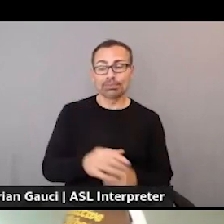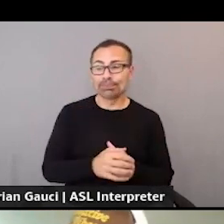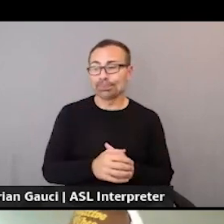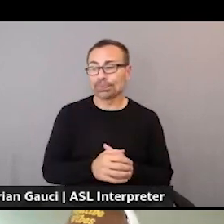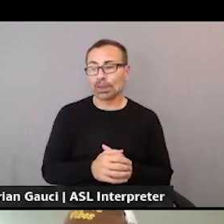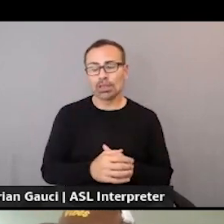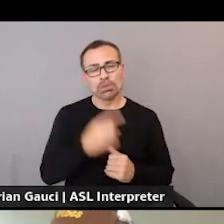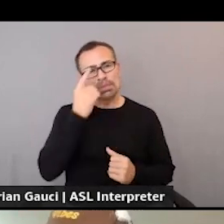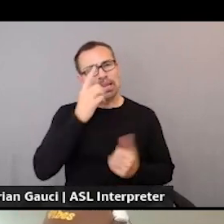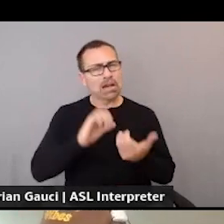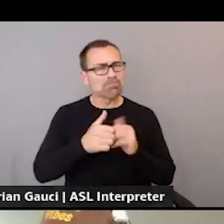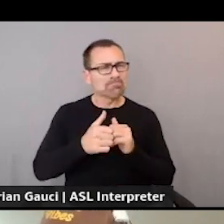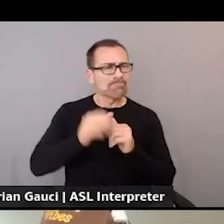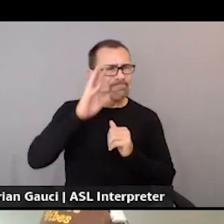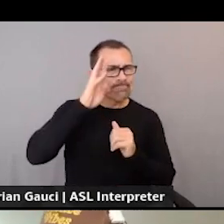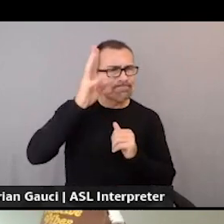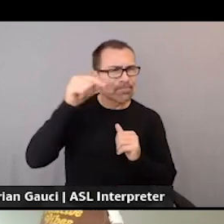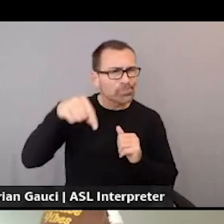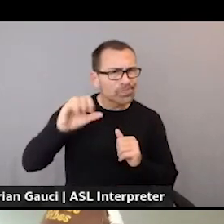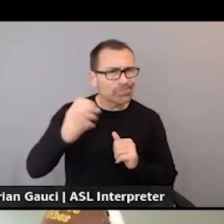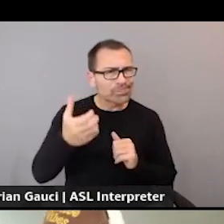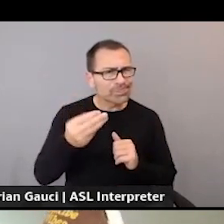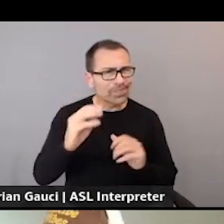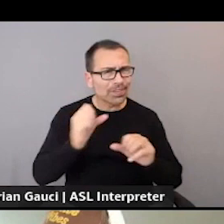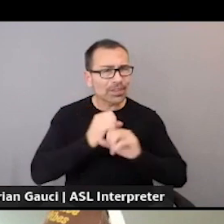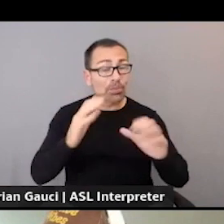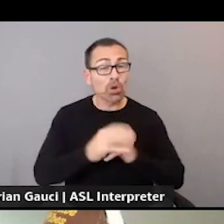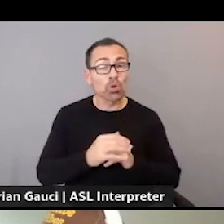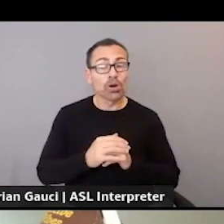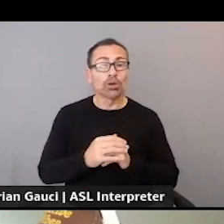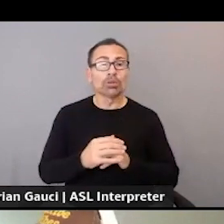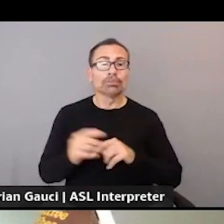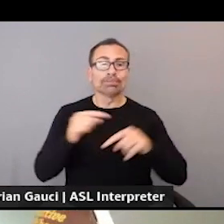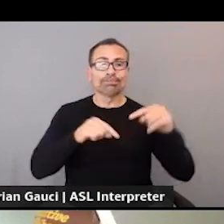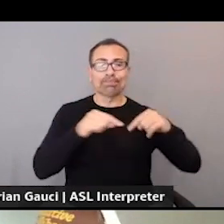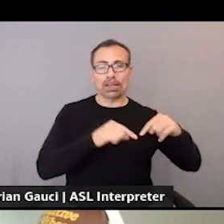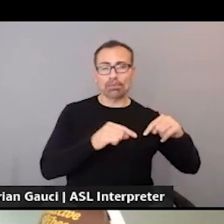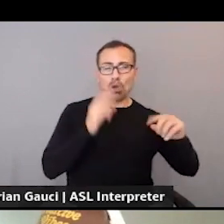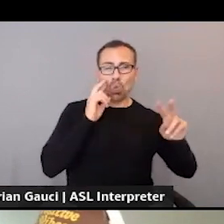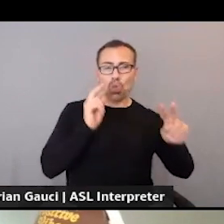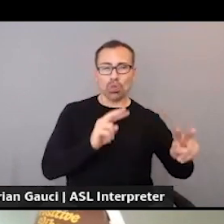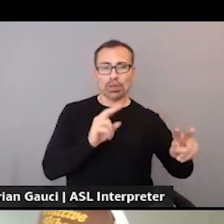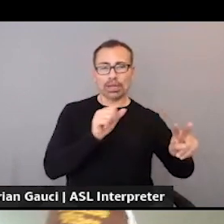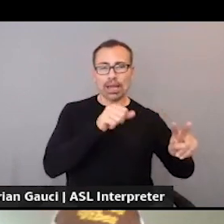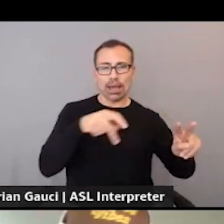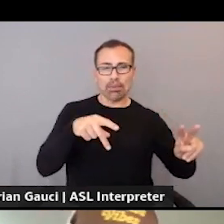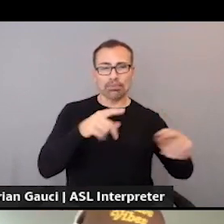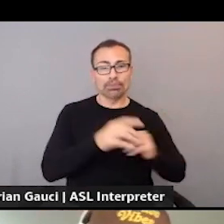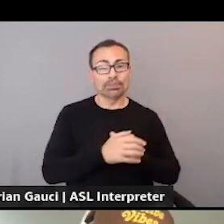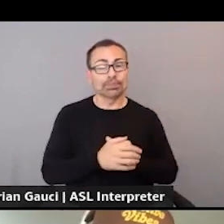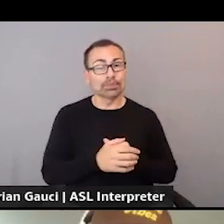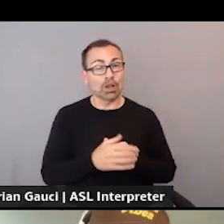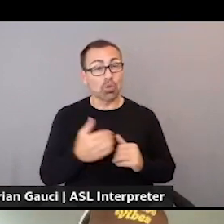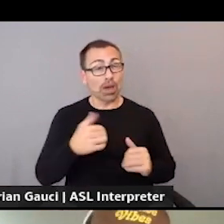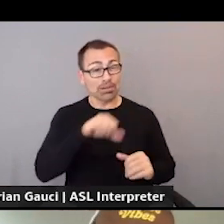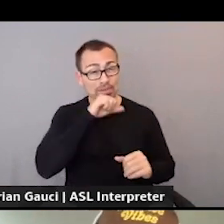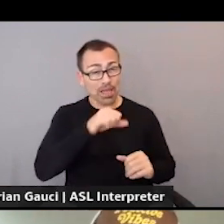did I come up with this schema? Well, let's look back at our application here, right? What I love about AppSync is that it's very UI